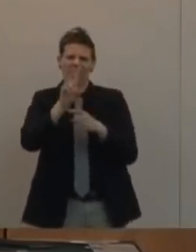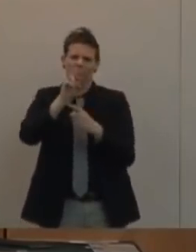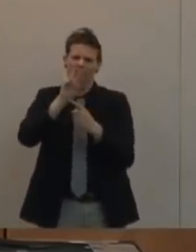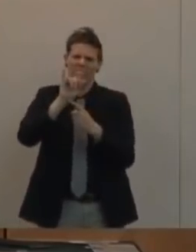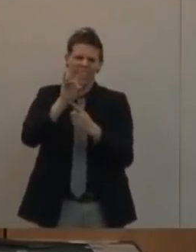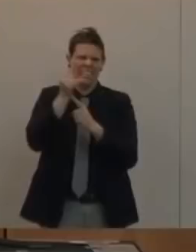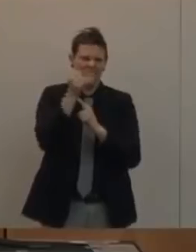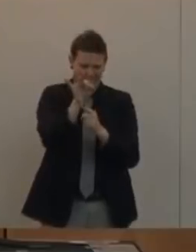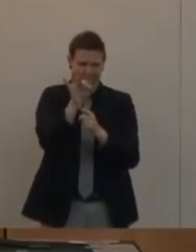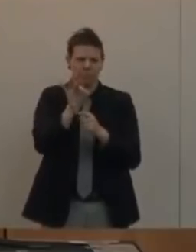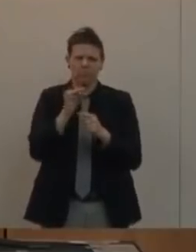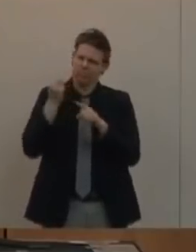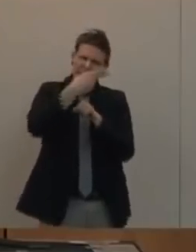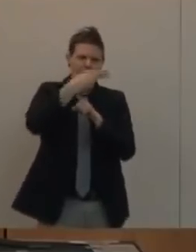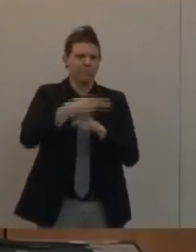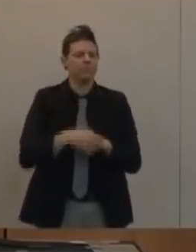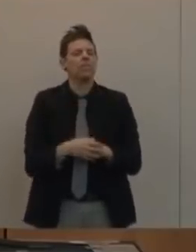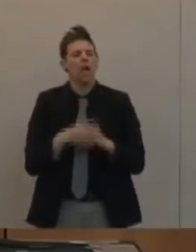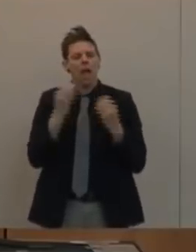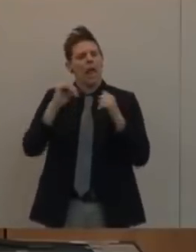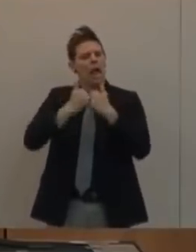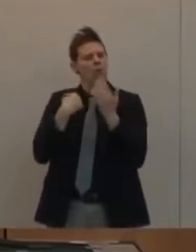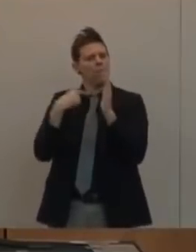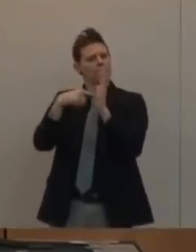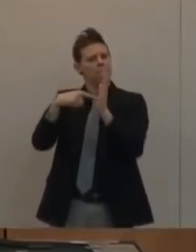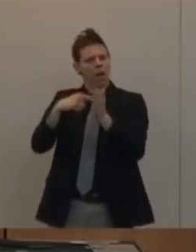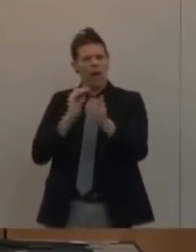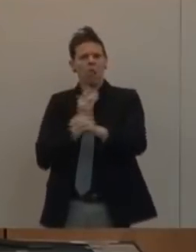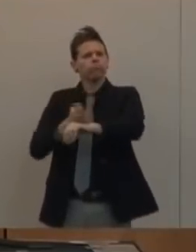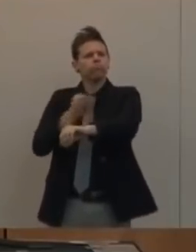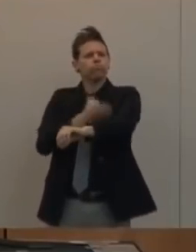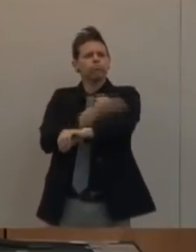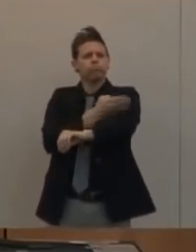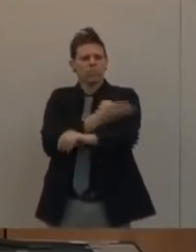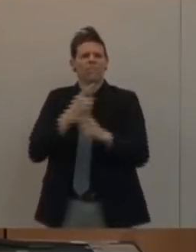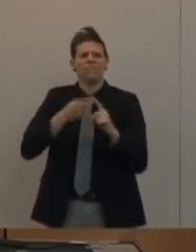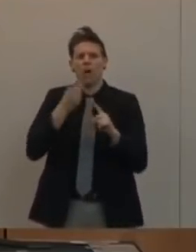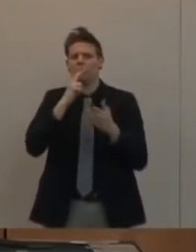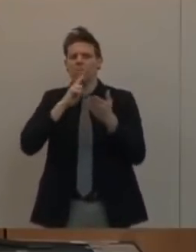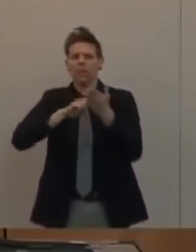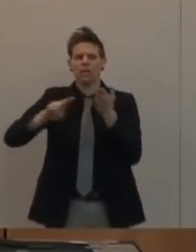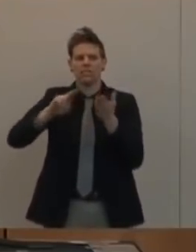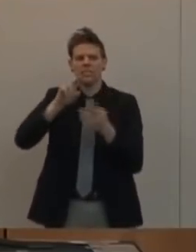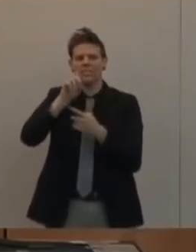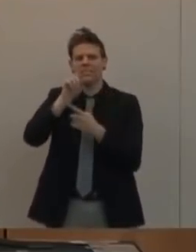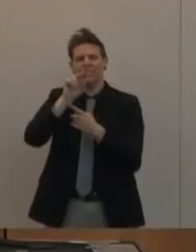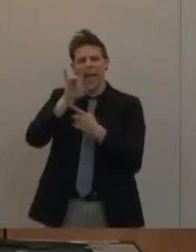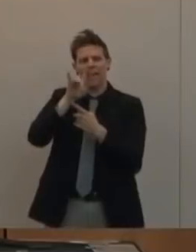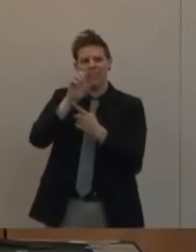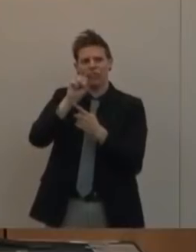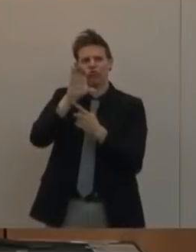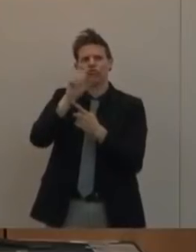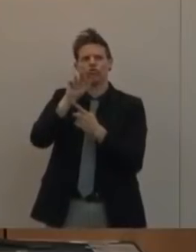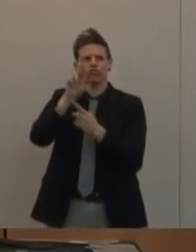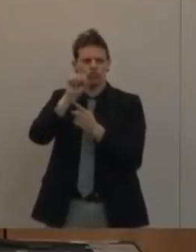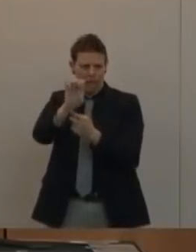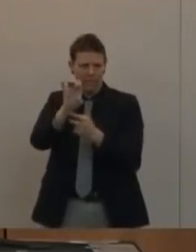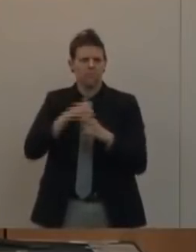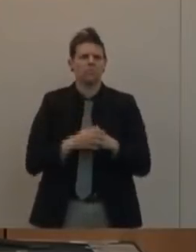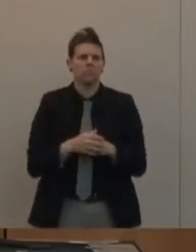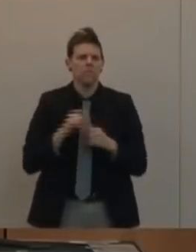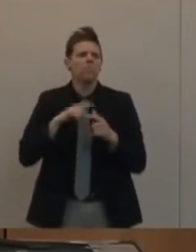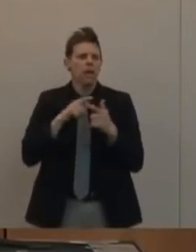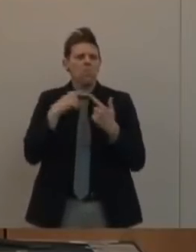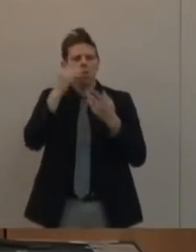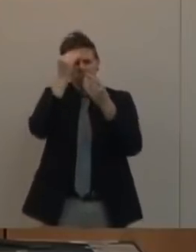we'll get a modeling update from Secretary Dr. David Scrace. And then I want to tell you what to expect